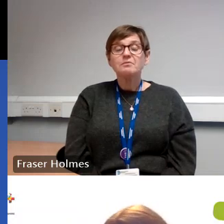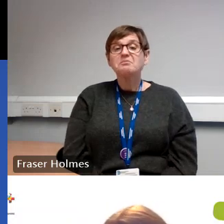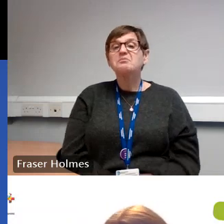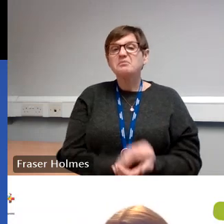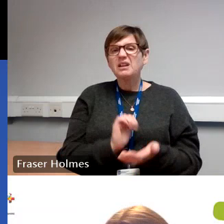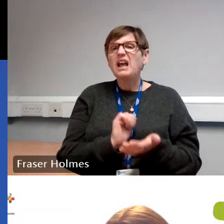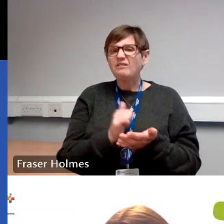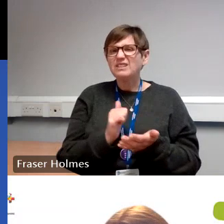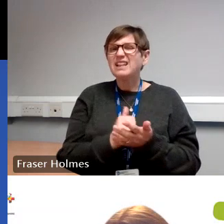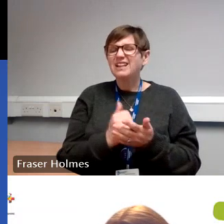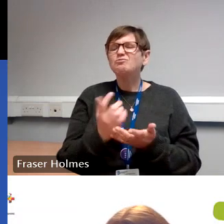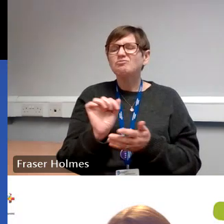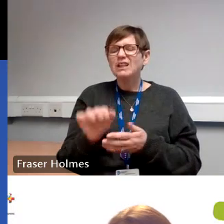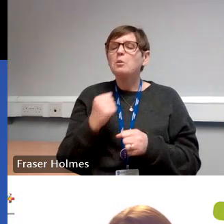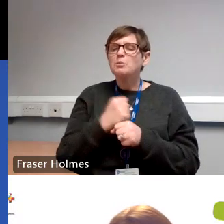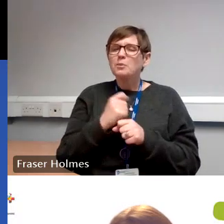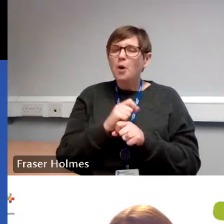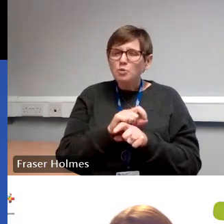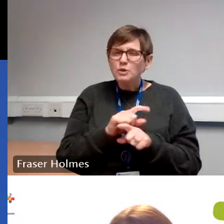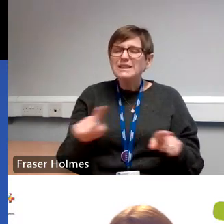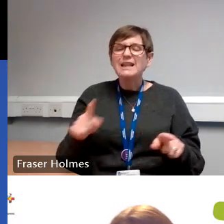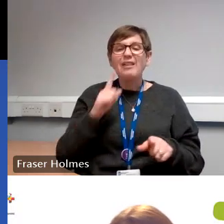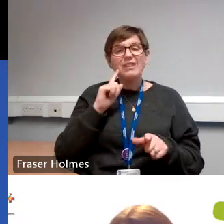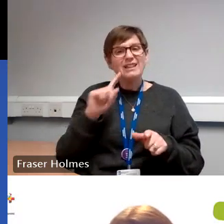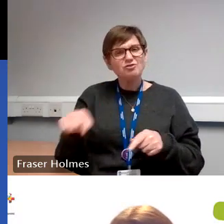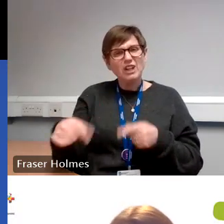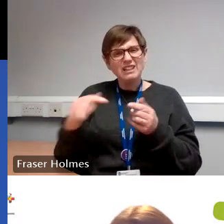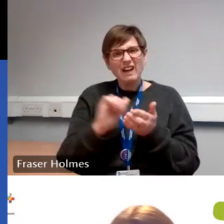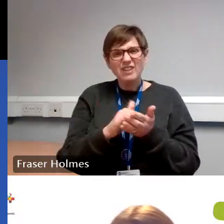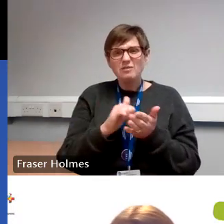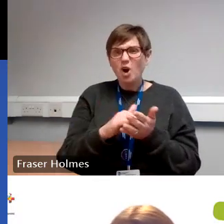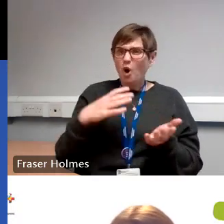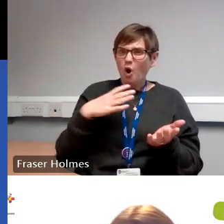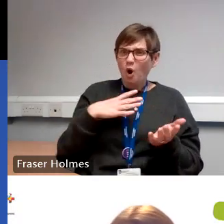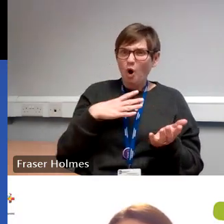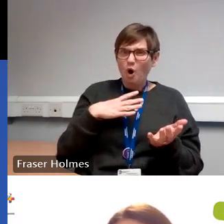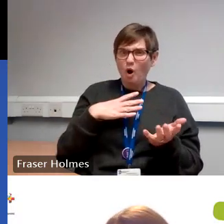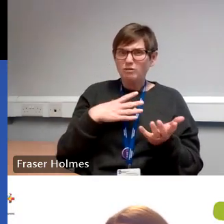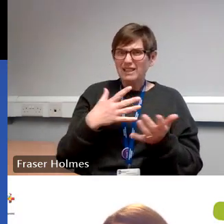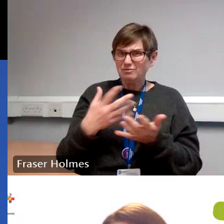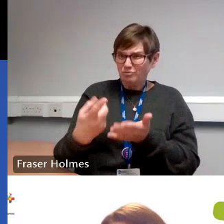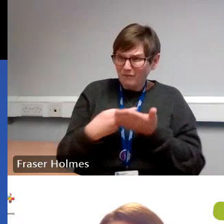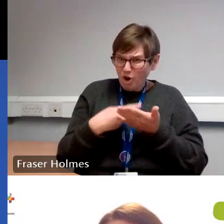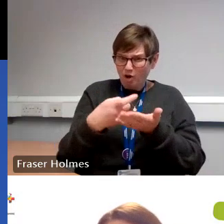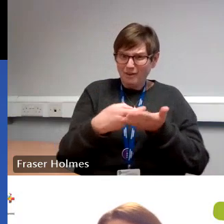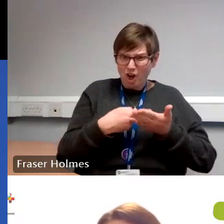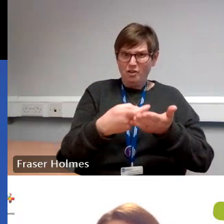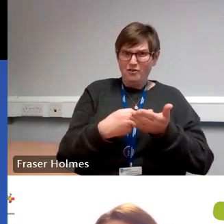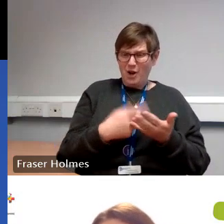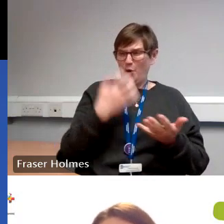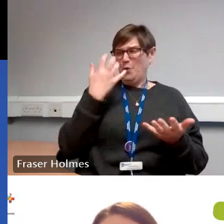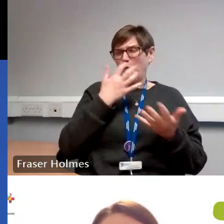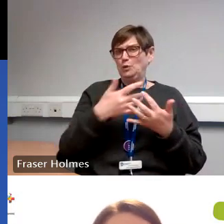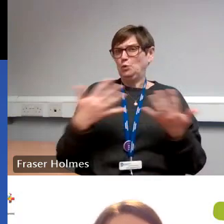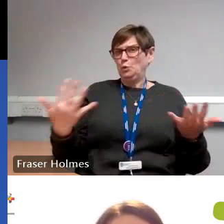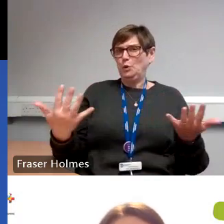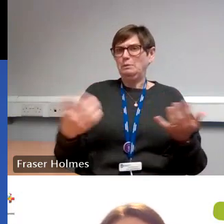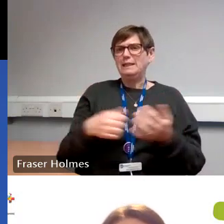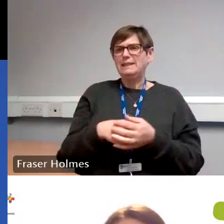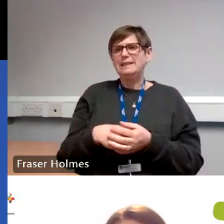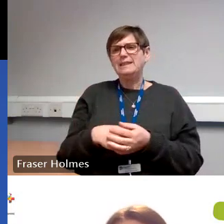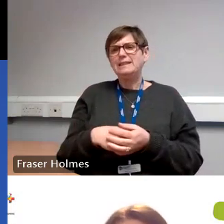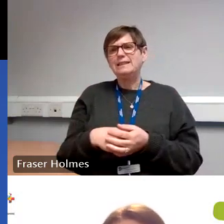Advertise, yeah, so promoting. I think the challenge with advertising is they're already inundated with referrals, aren't they? Yeah, I suppose, Claire,